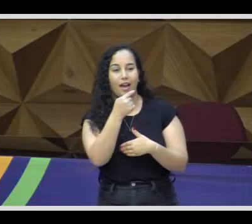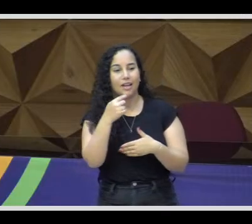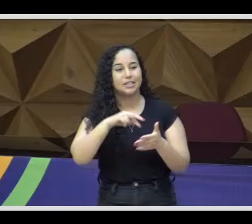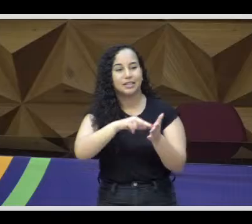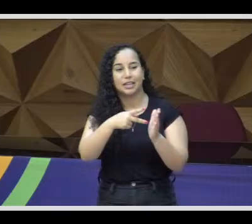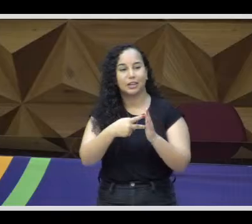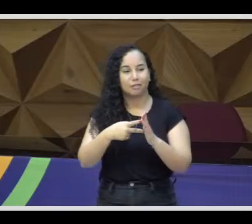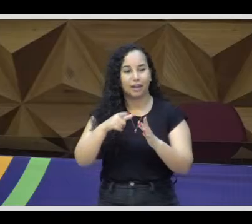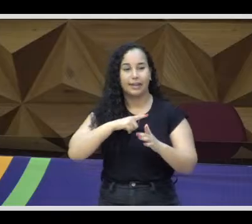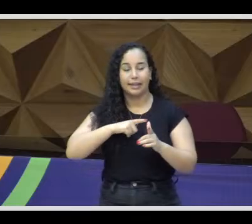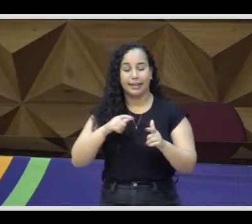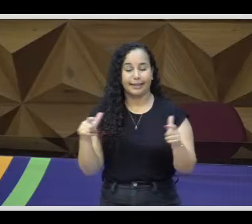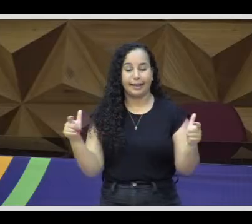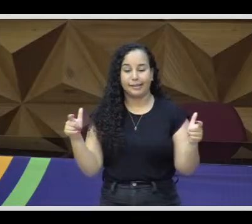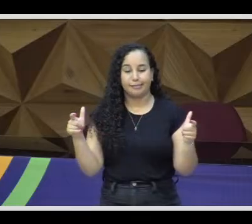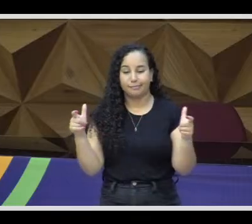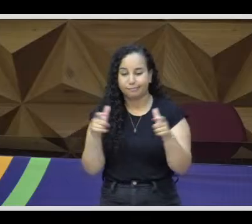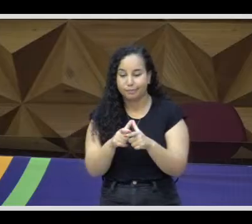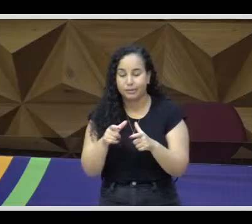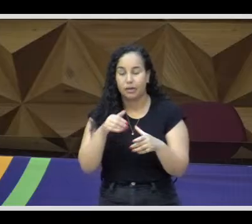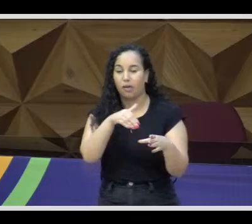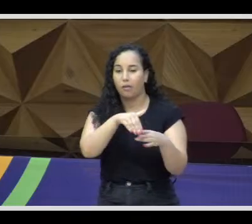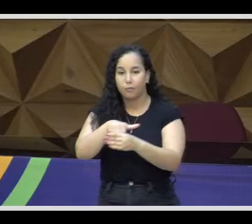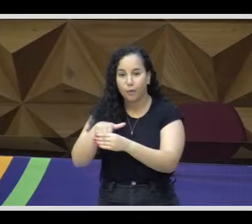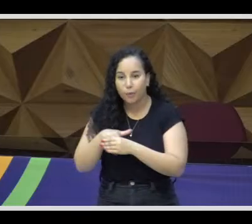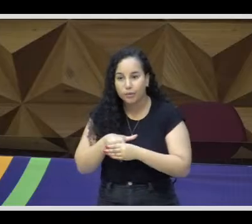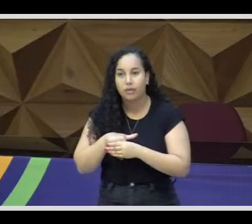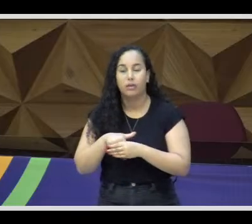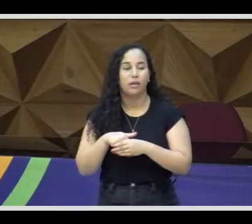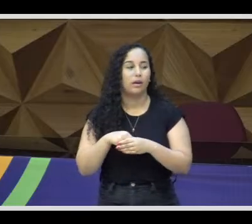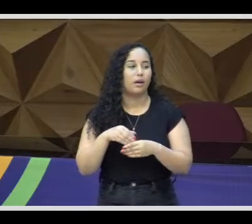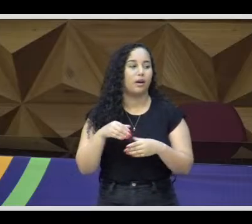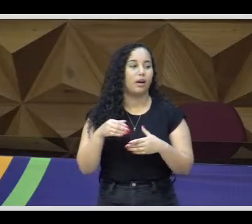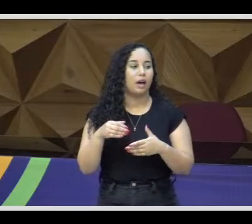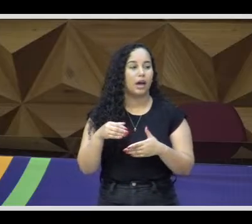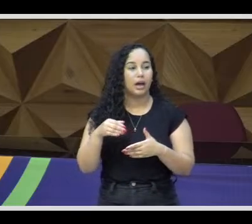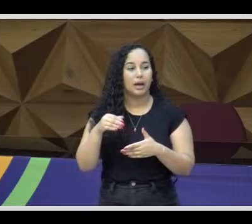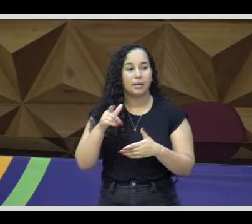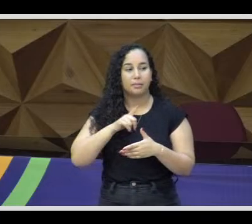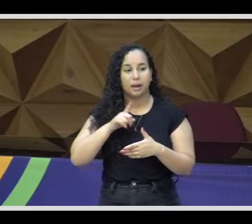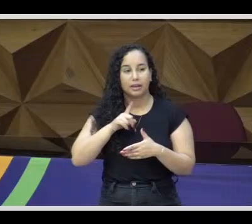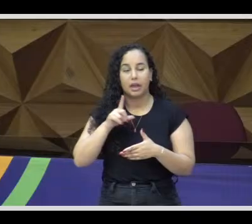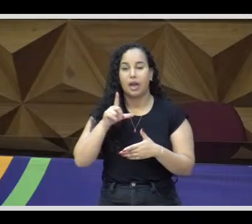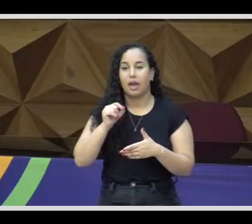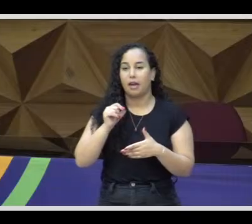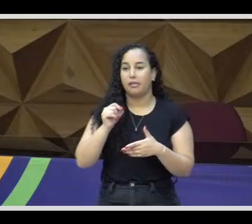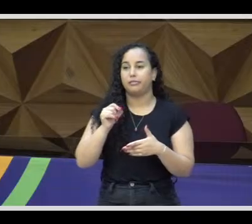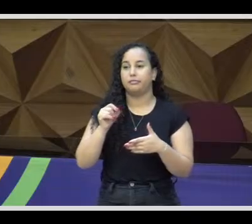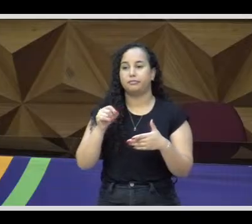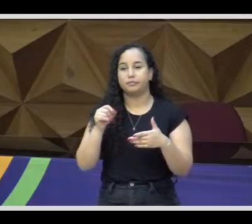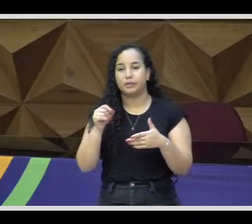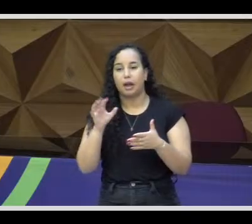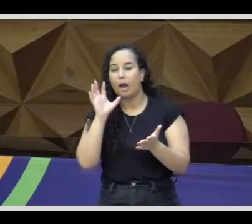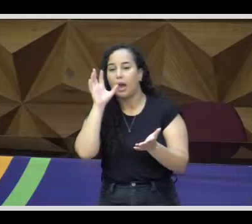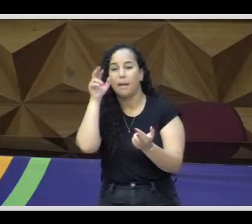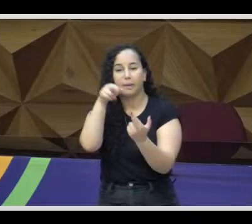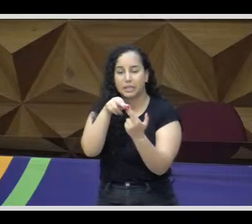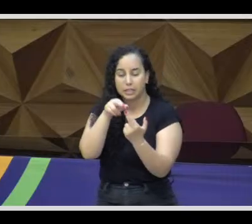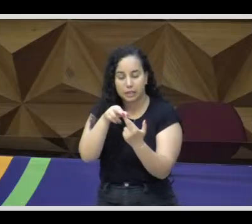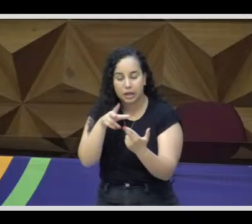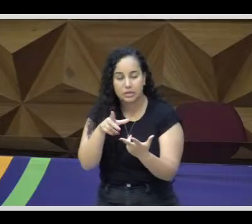have small districts that vote to elect House representatives, or they have to vote